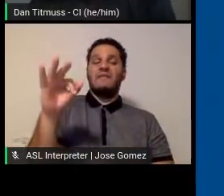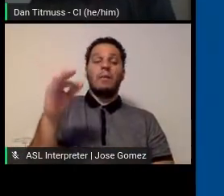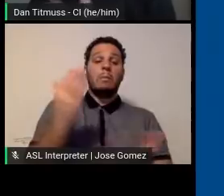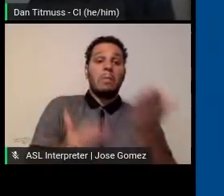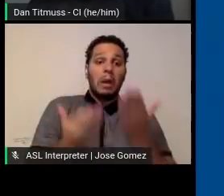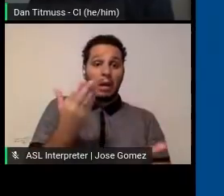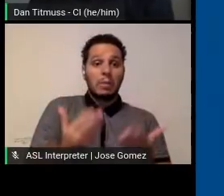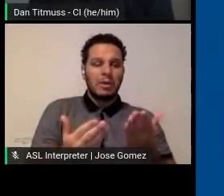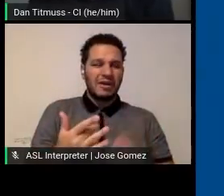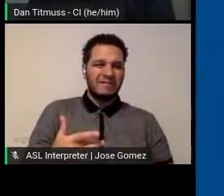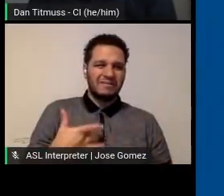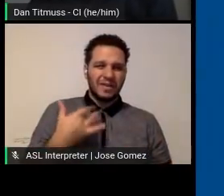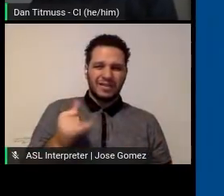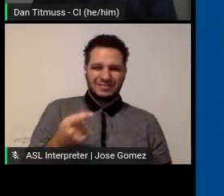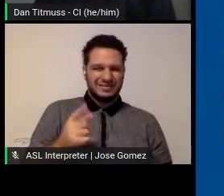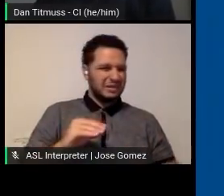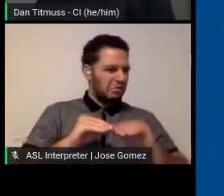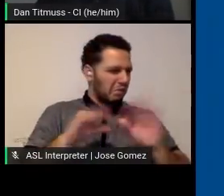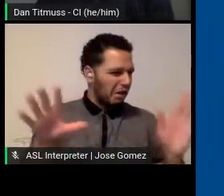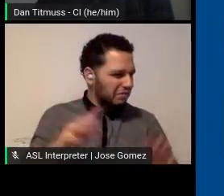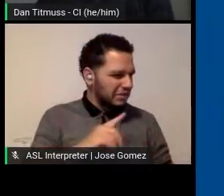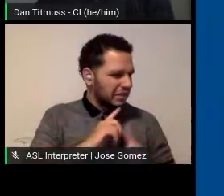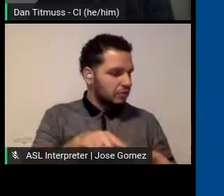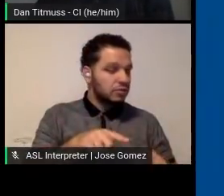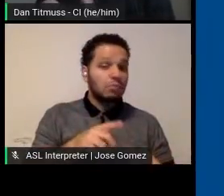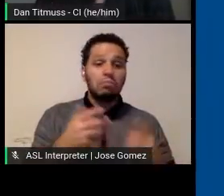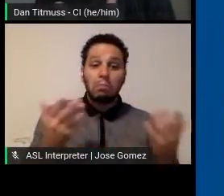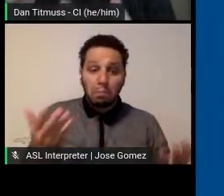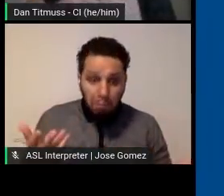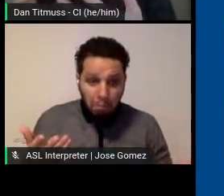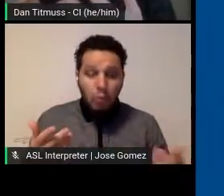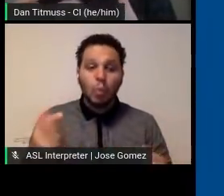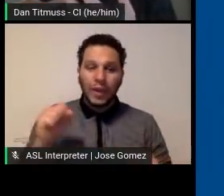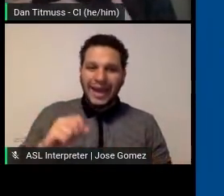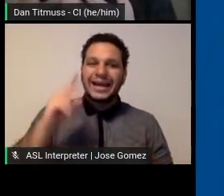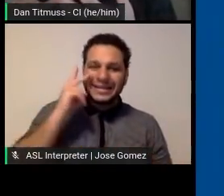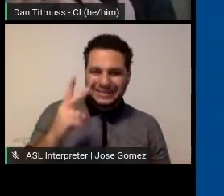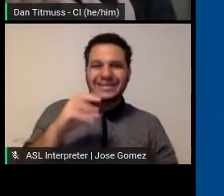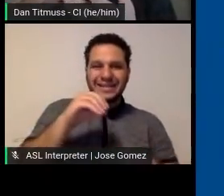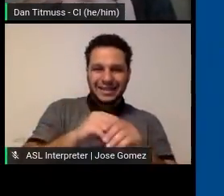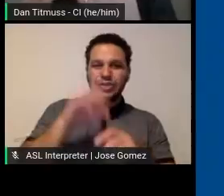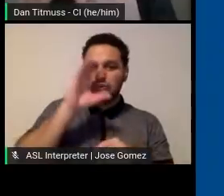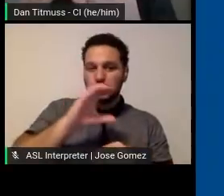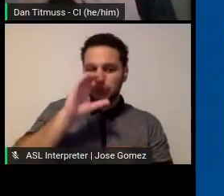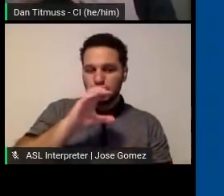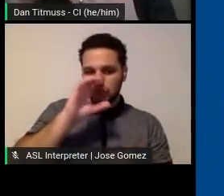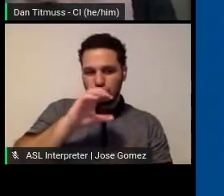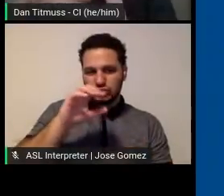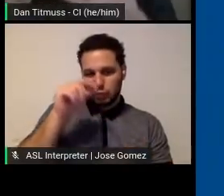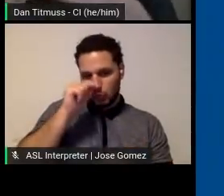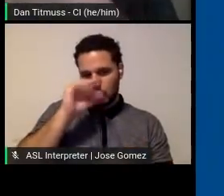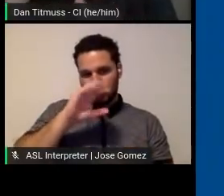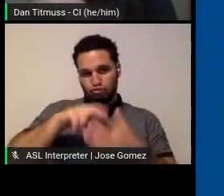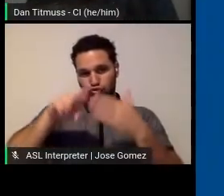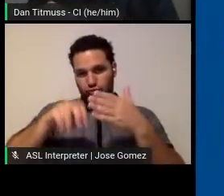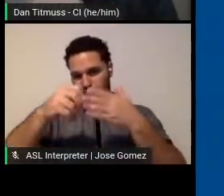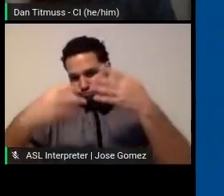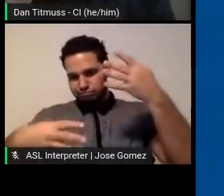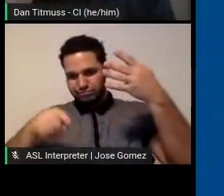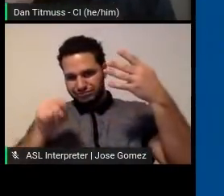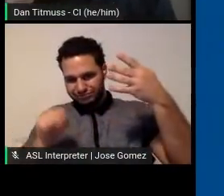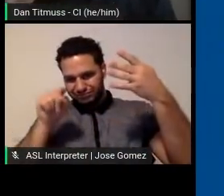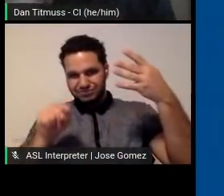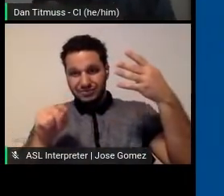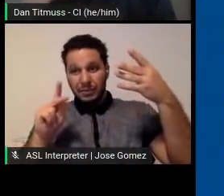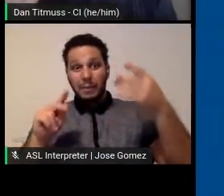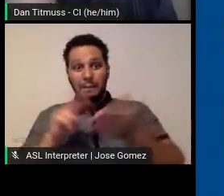might feel like obvious to answer, we can see them in the search engine sort of results in those results from